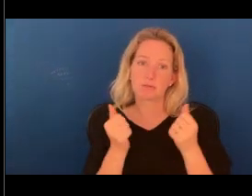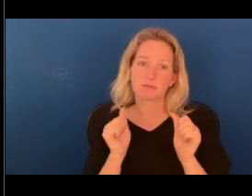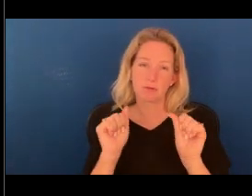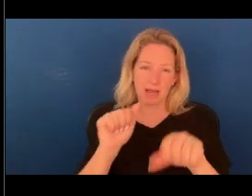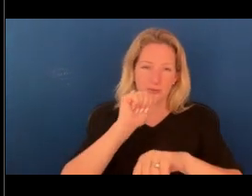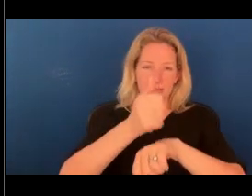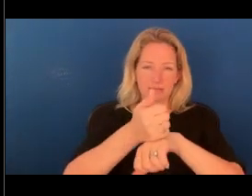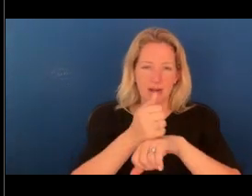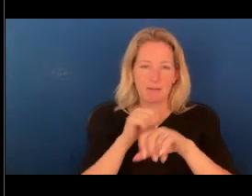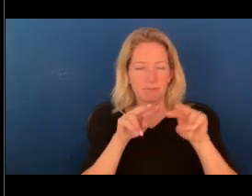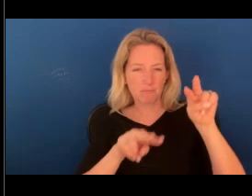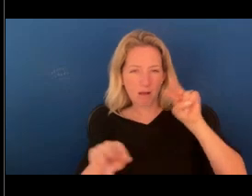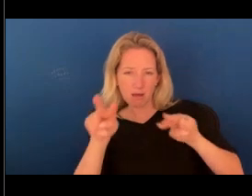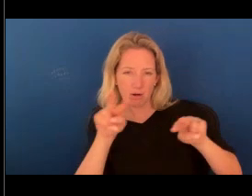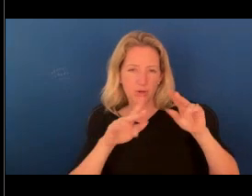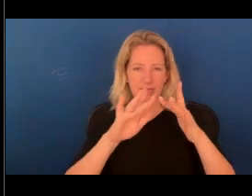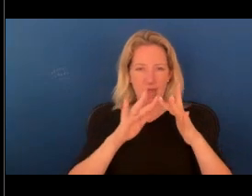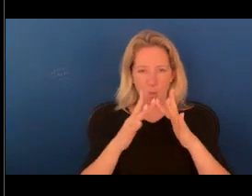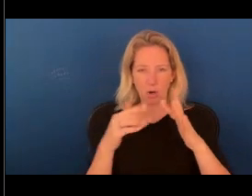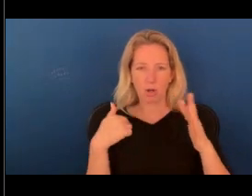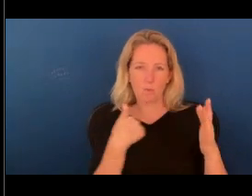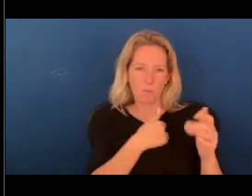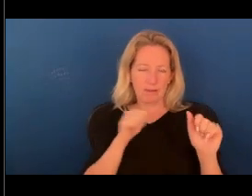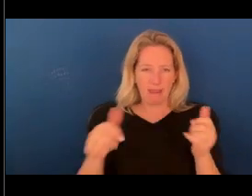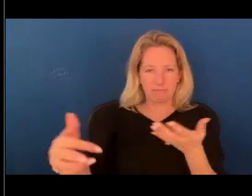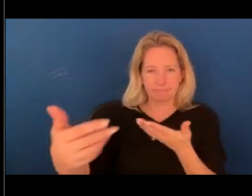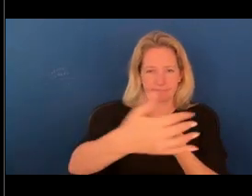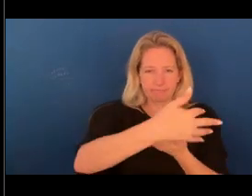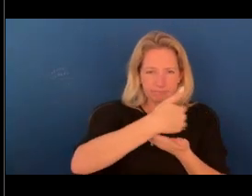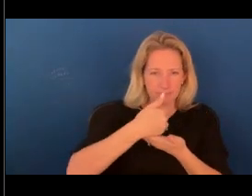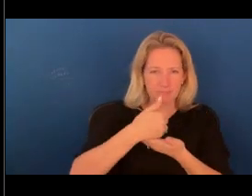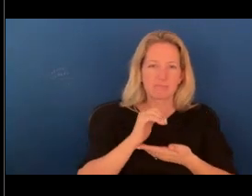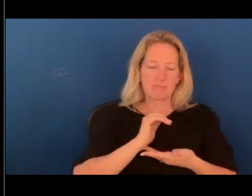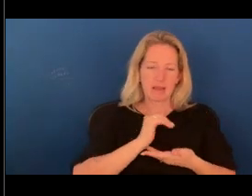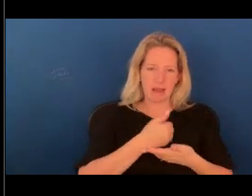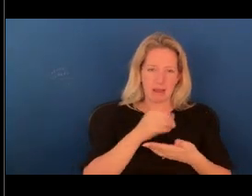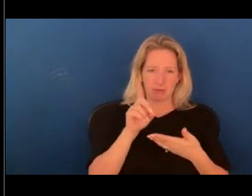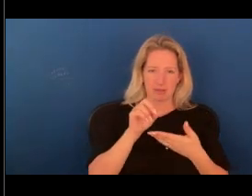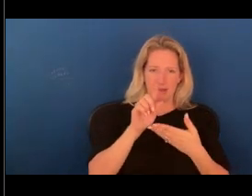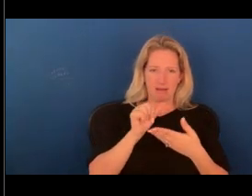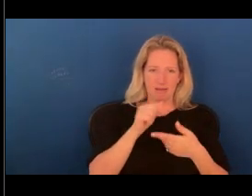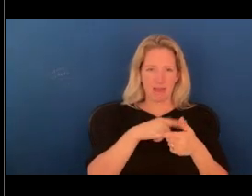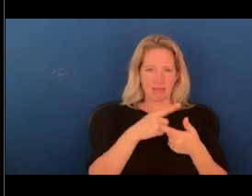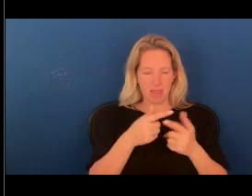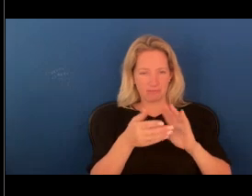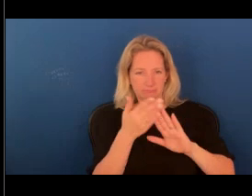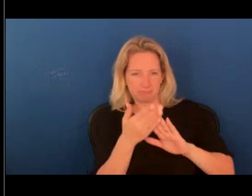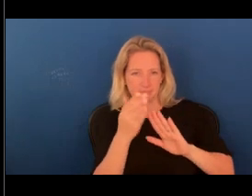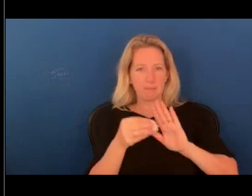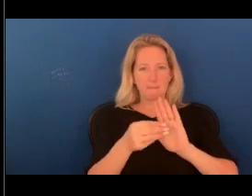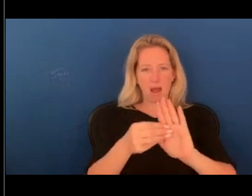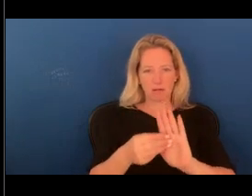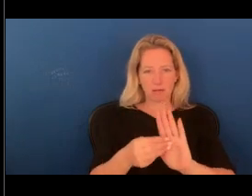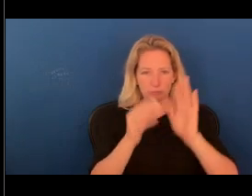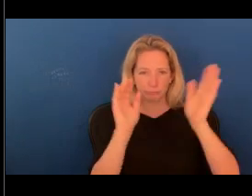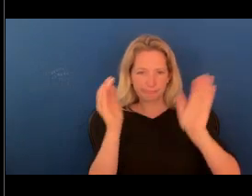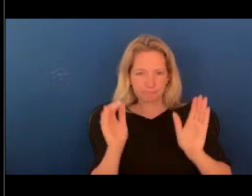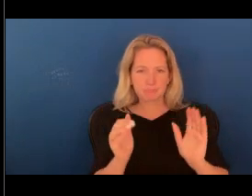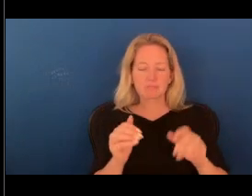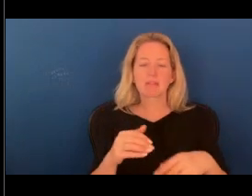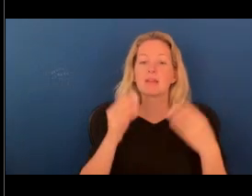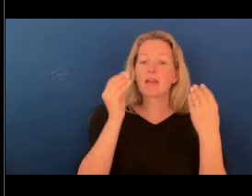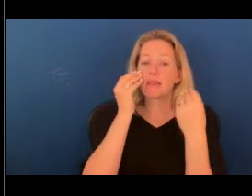network where we can gather this empirical litter data and then rerun the model based on that data. This information is on the map,